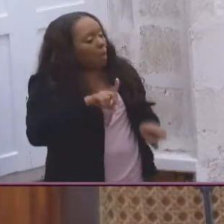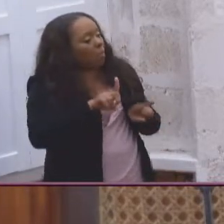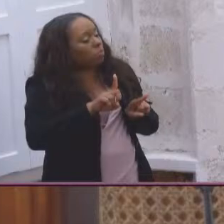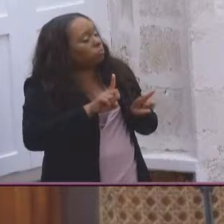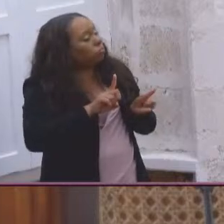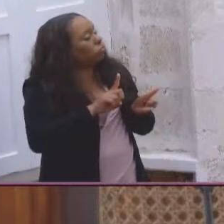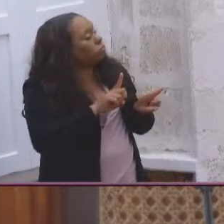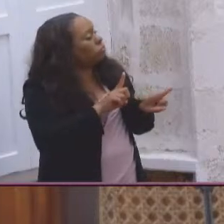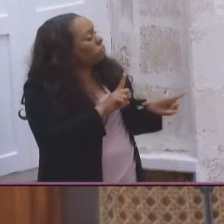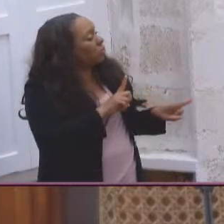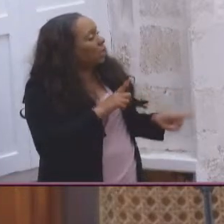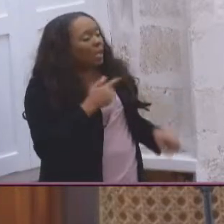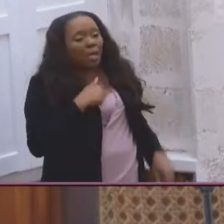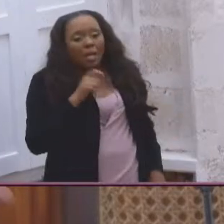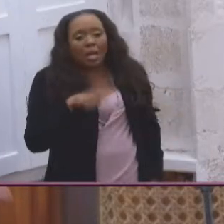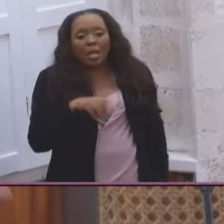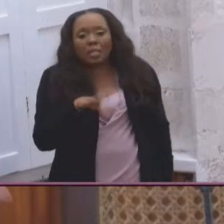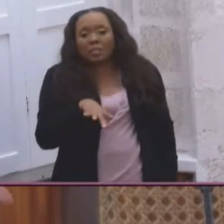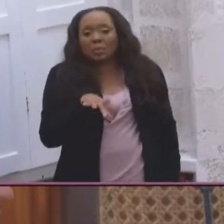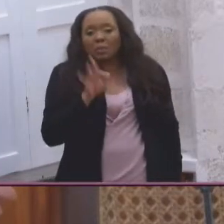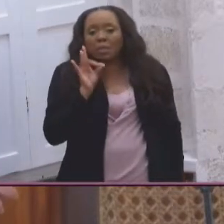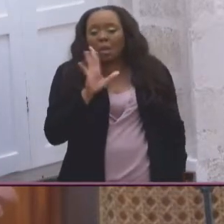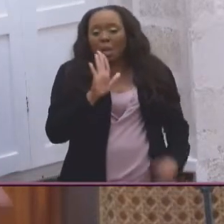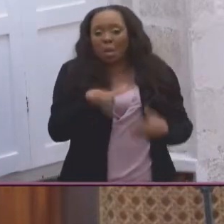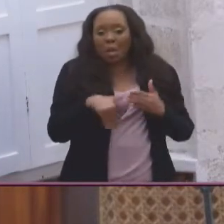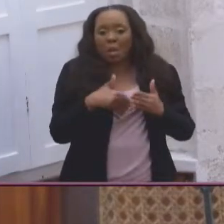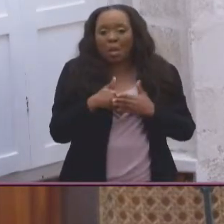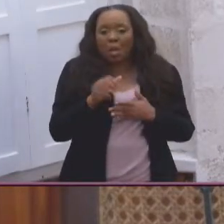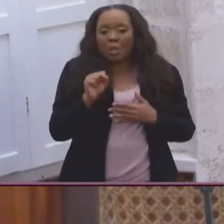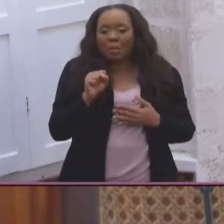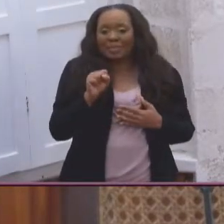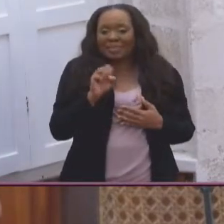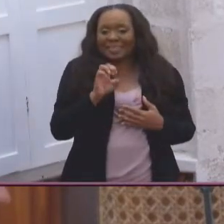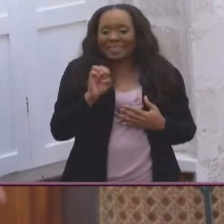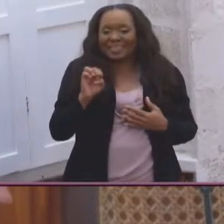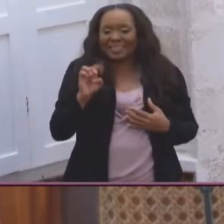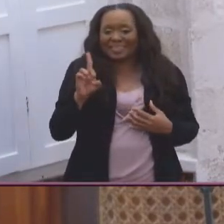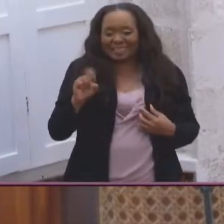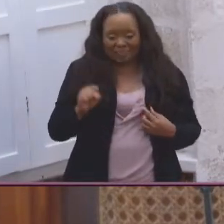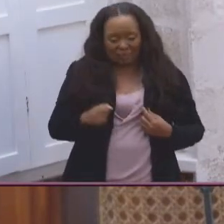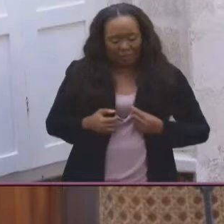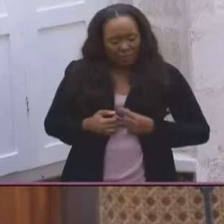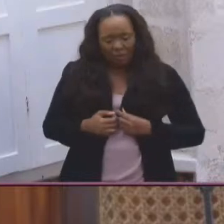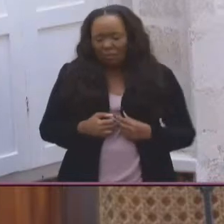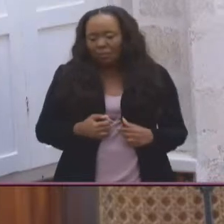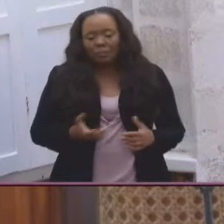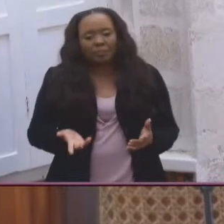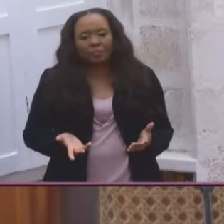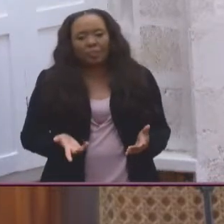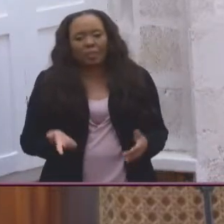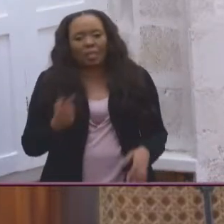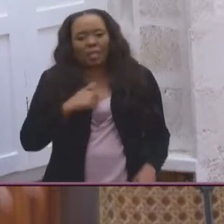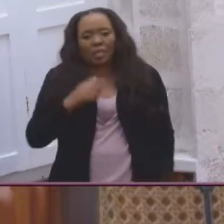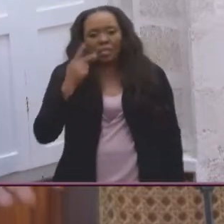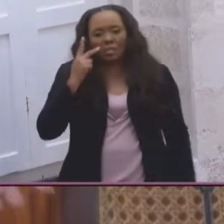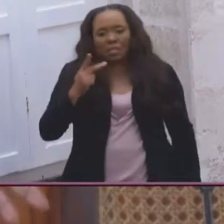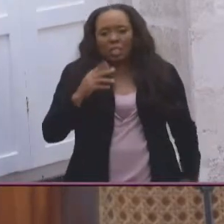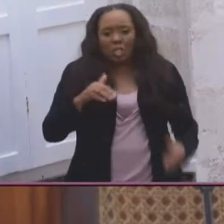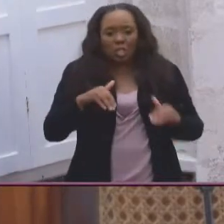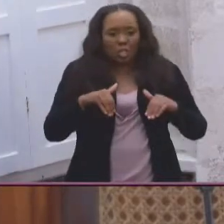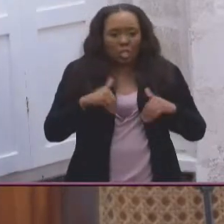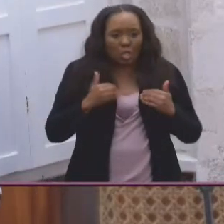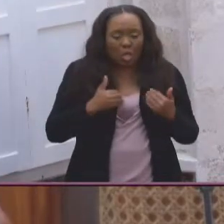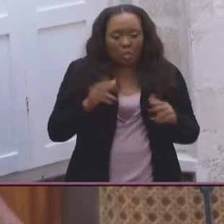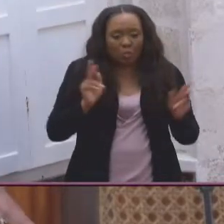up all the dunk seeds. It was a lesson, sir. It was not to be done. I watched young people and older